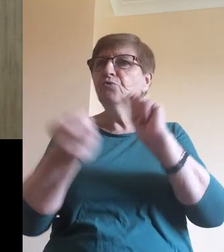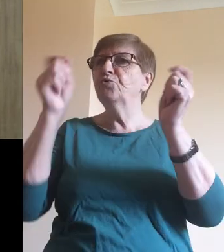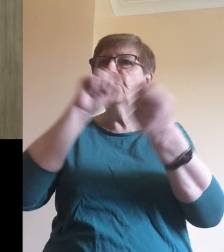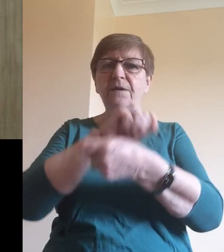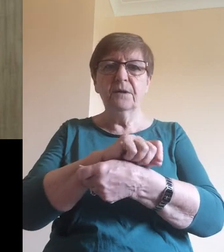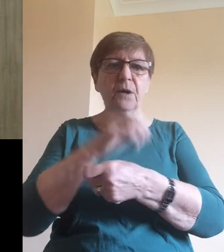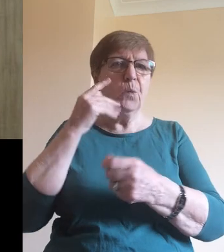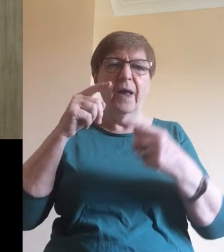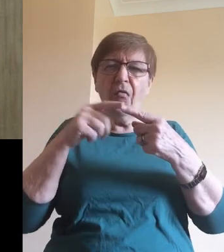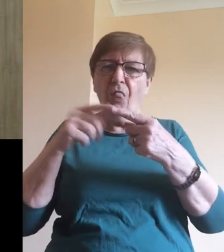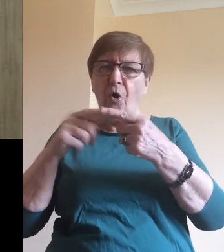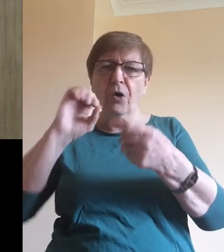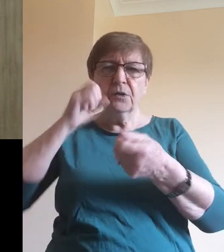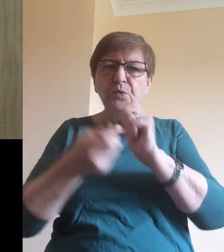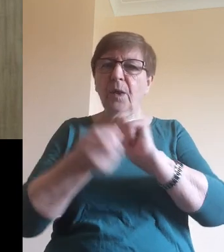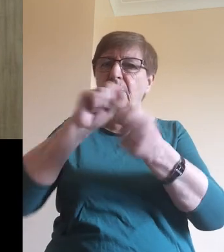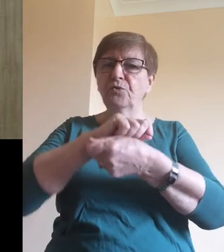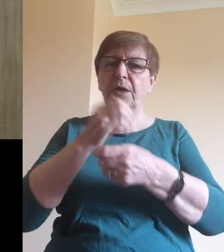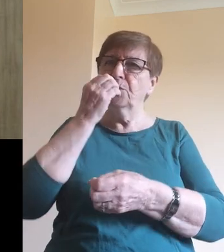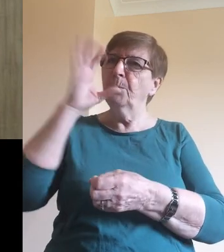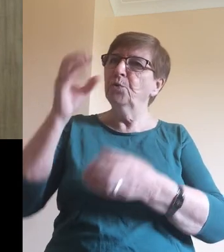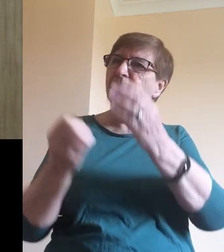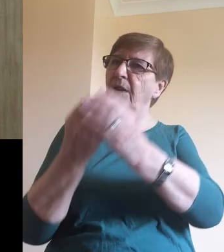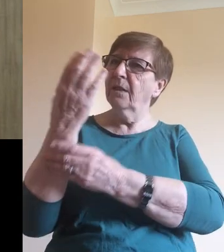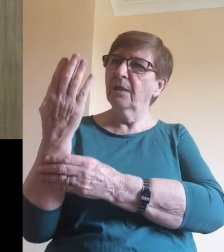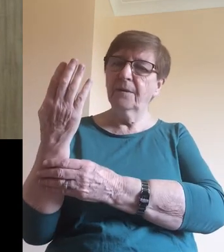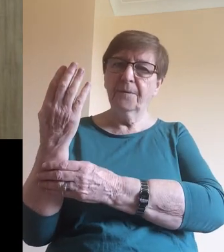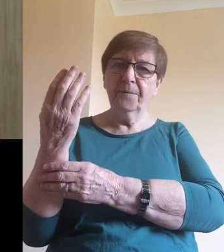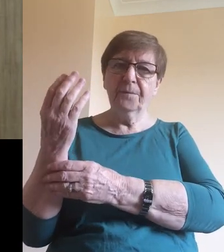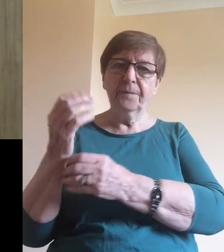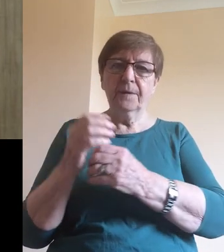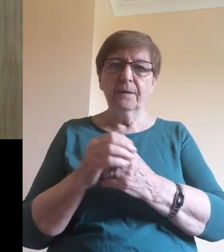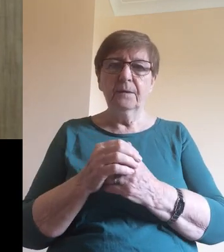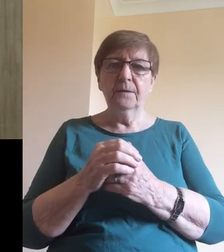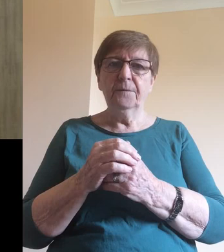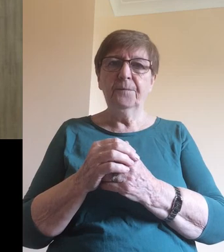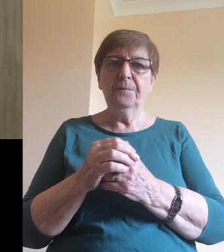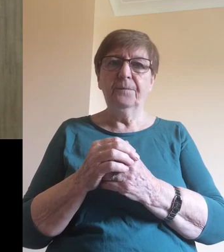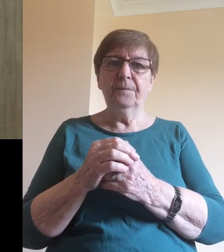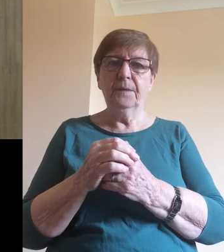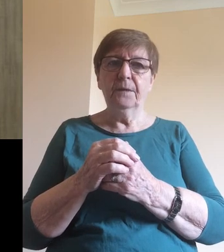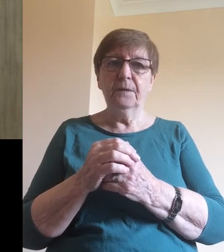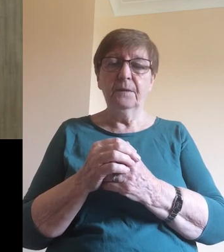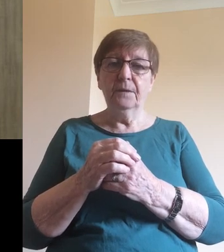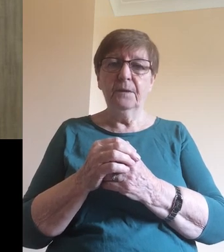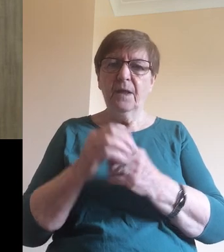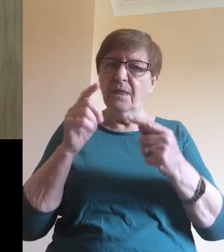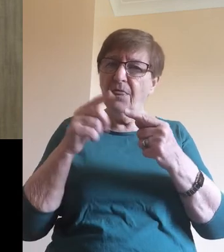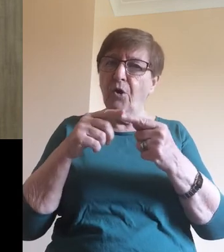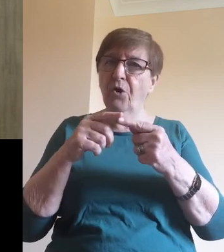when the thorn bush will grow the juniper and instead of briars the myrtle will grow. Of course, the thorn